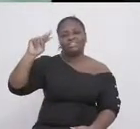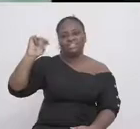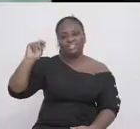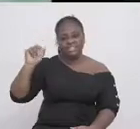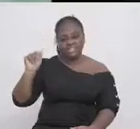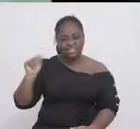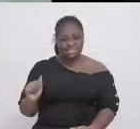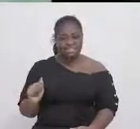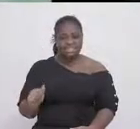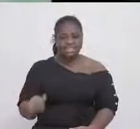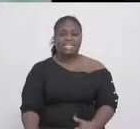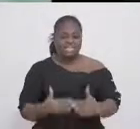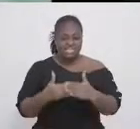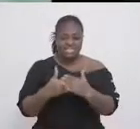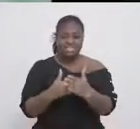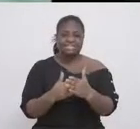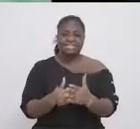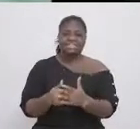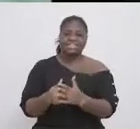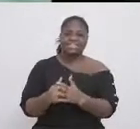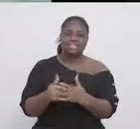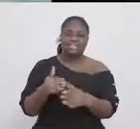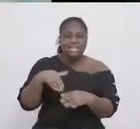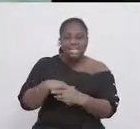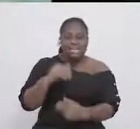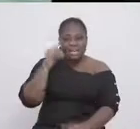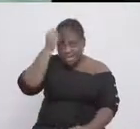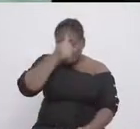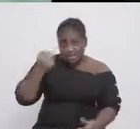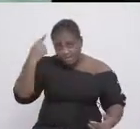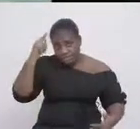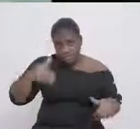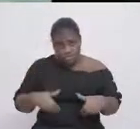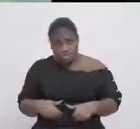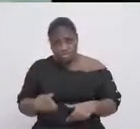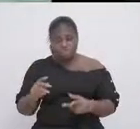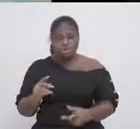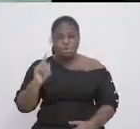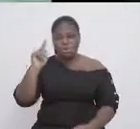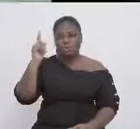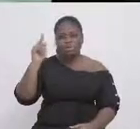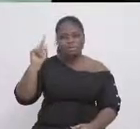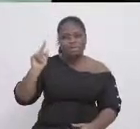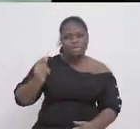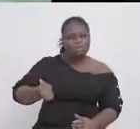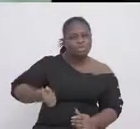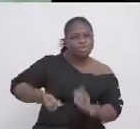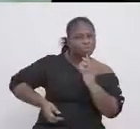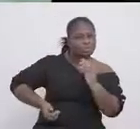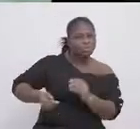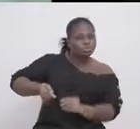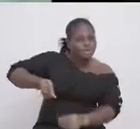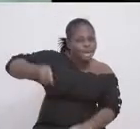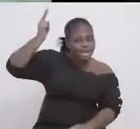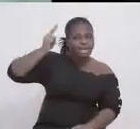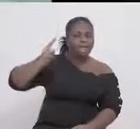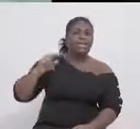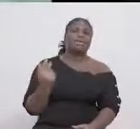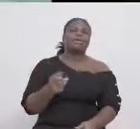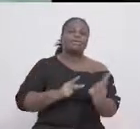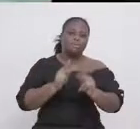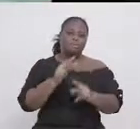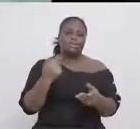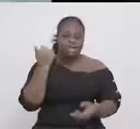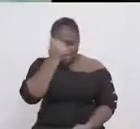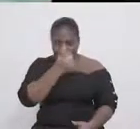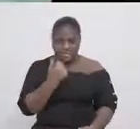technology coding and digital skills development center in Africa for young people. She's also been ranked one of the top young 50 CEOs in Ghana and